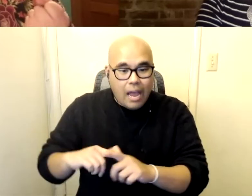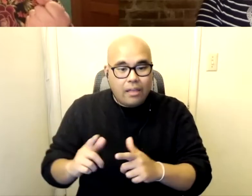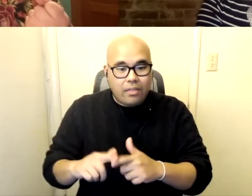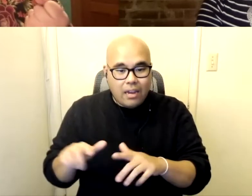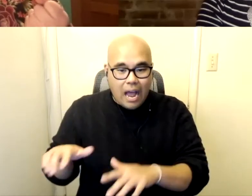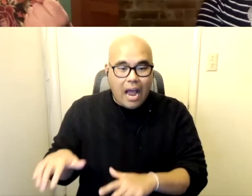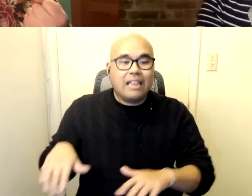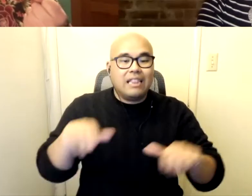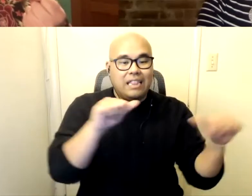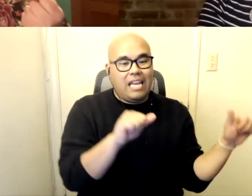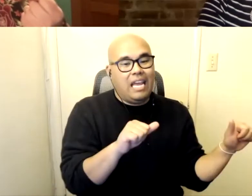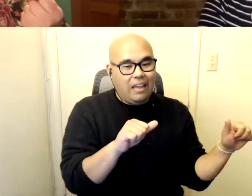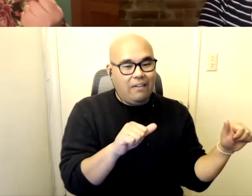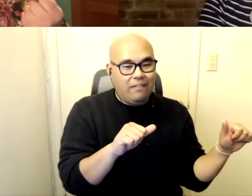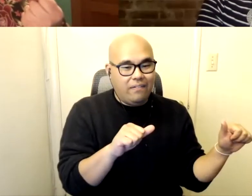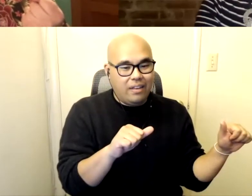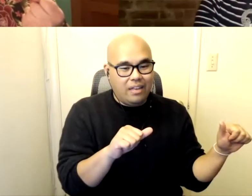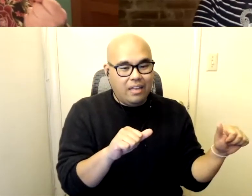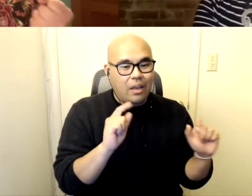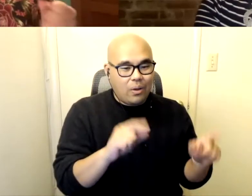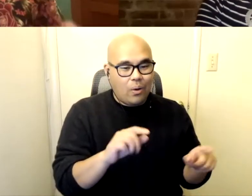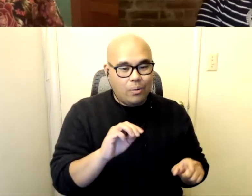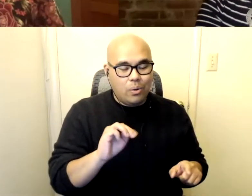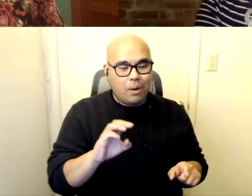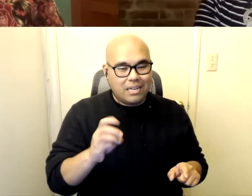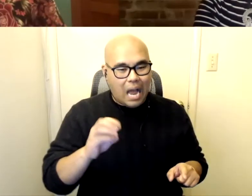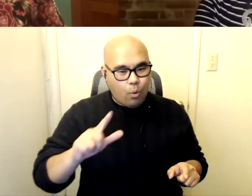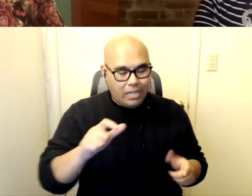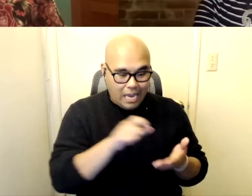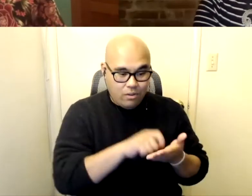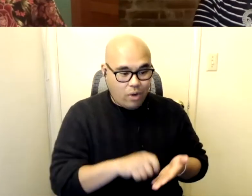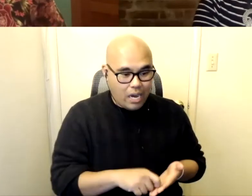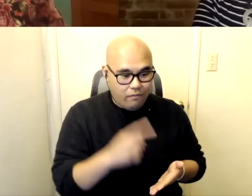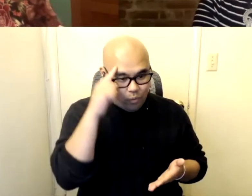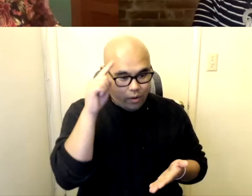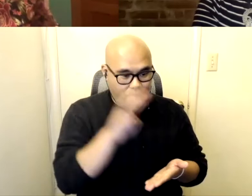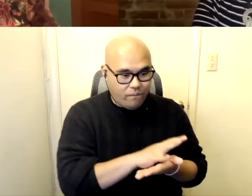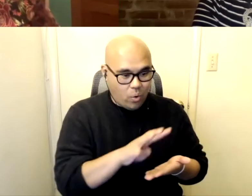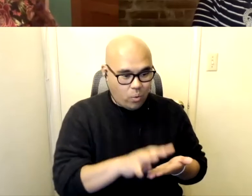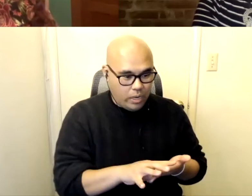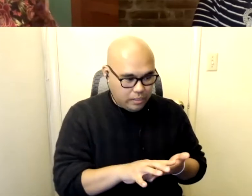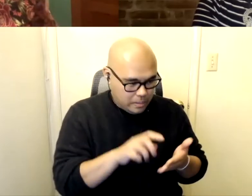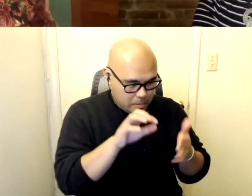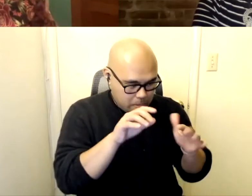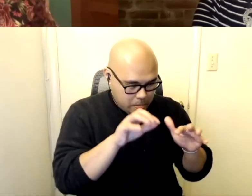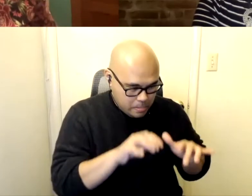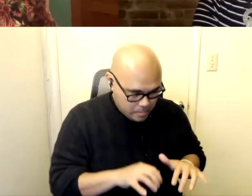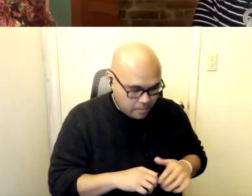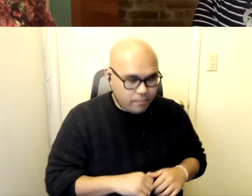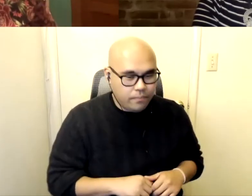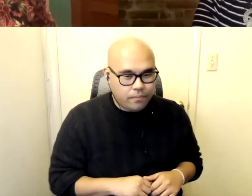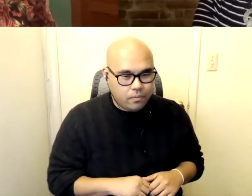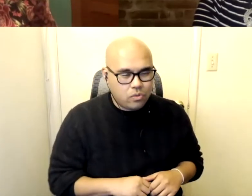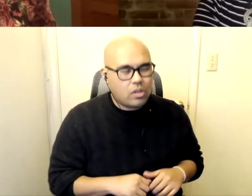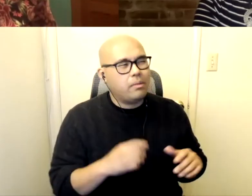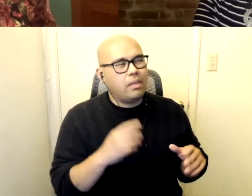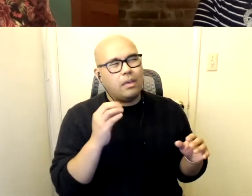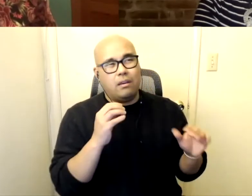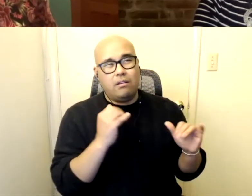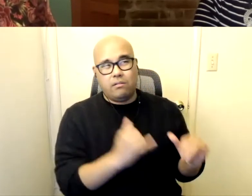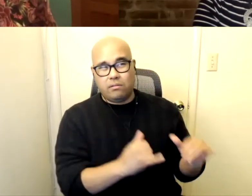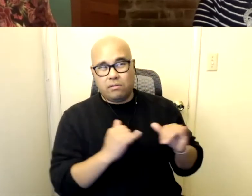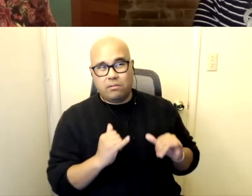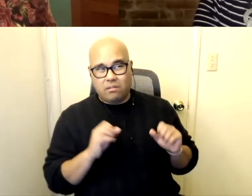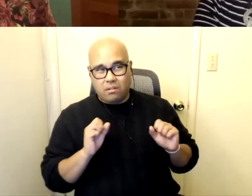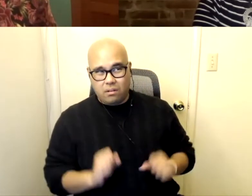McDowell for 4 weeks. And I thought, I wonder if I could do that. At the